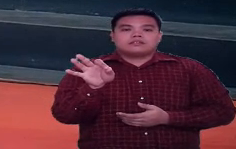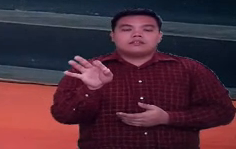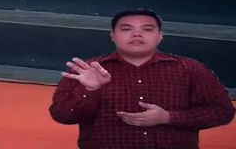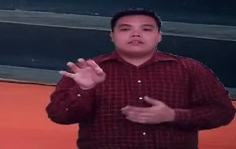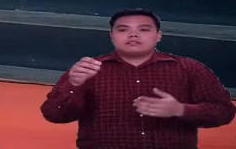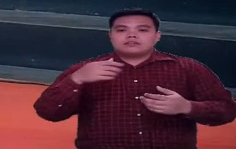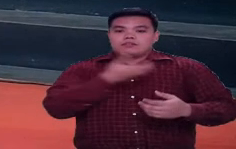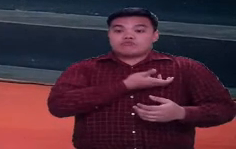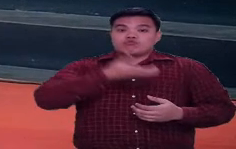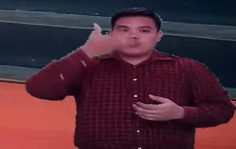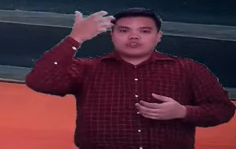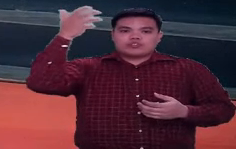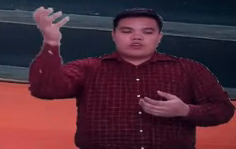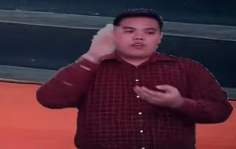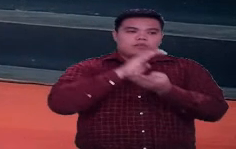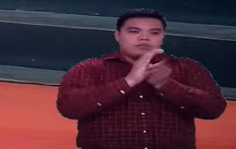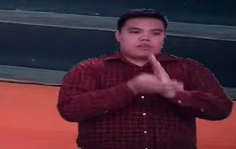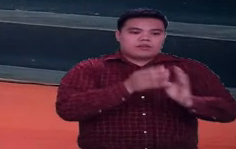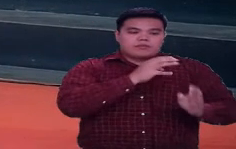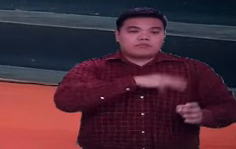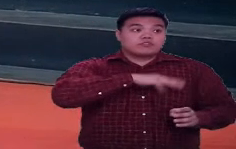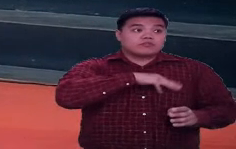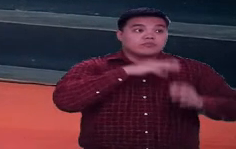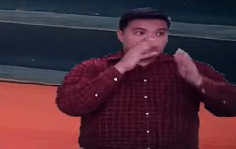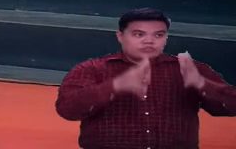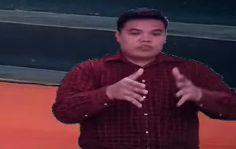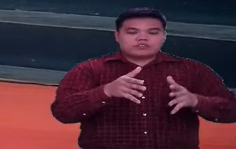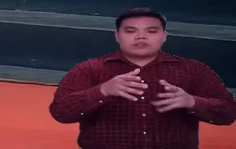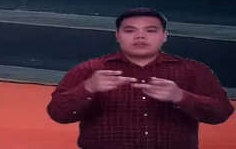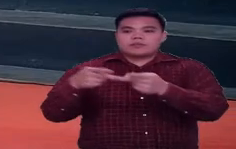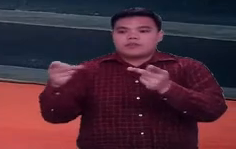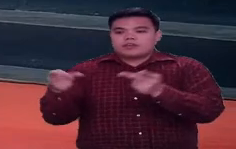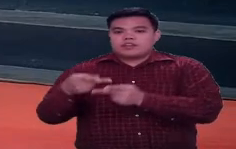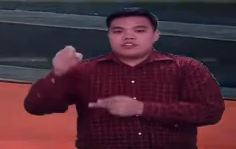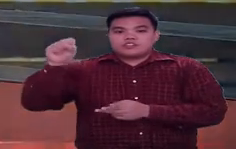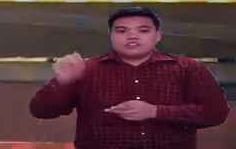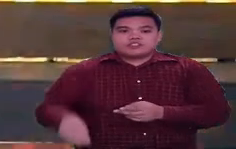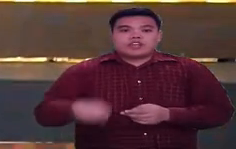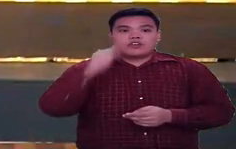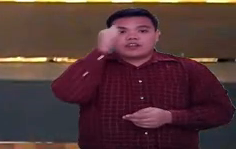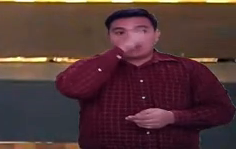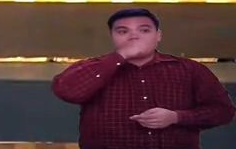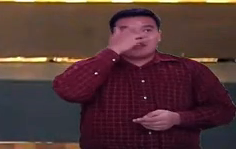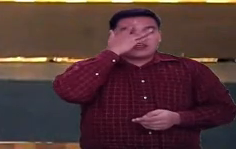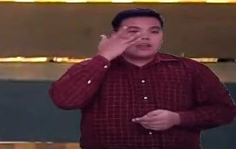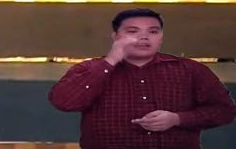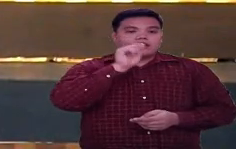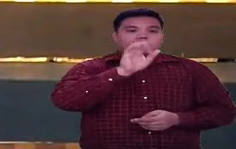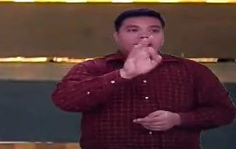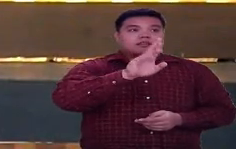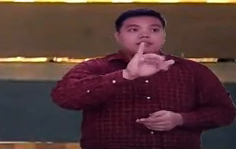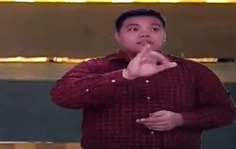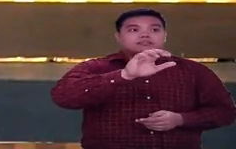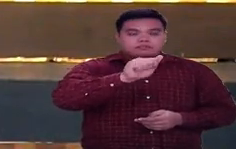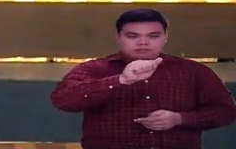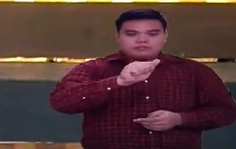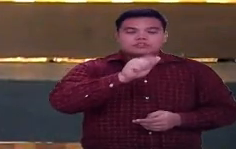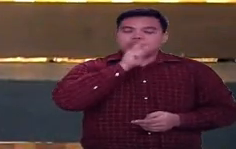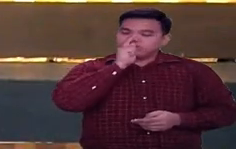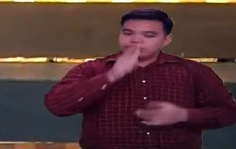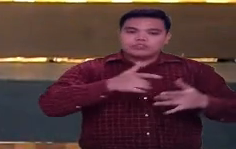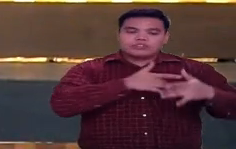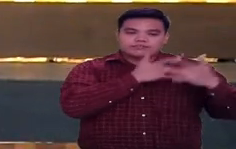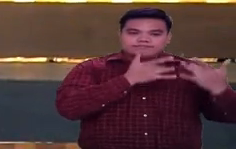husband have surrendered to be missionaries to Cape Town, South Africa. And so it is a joy to